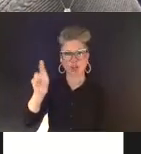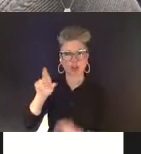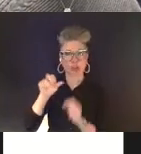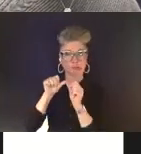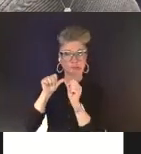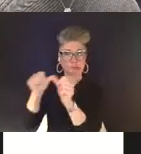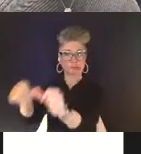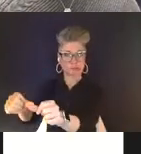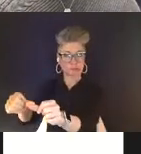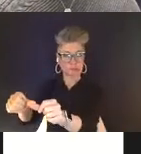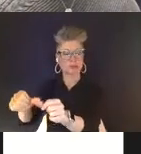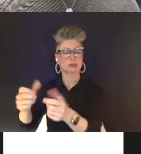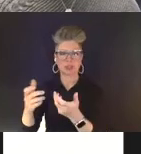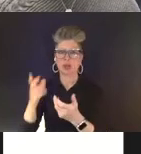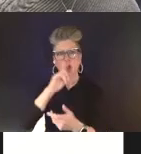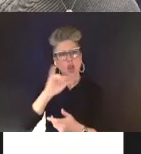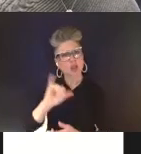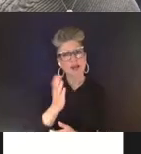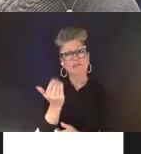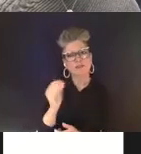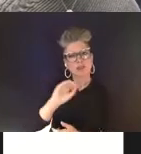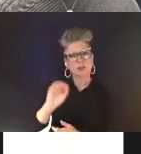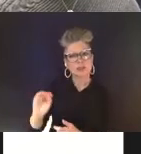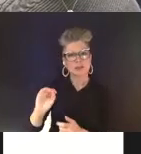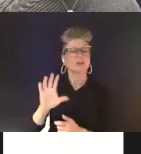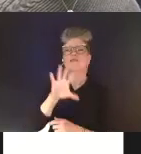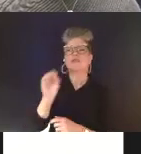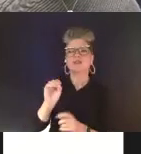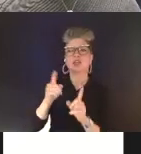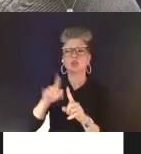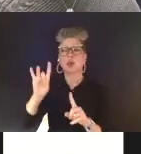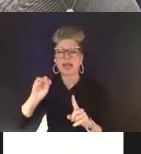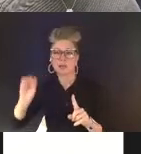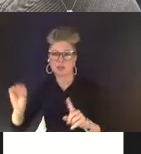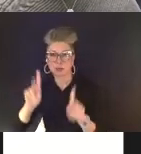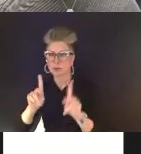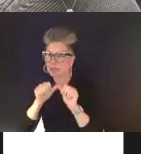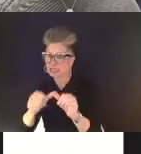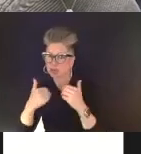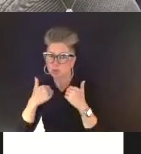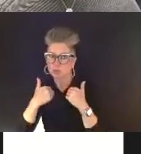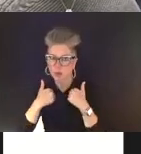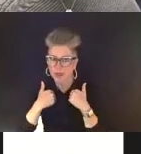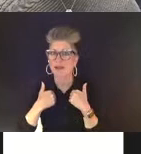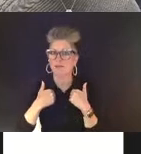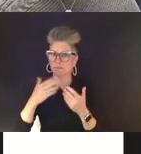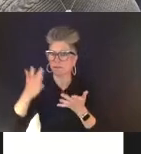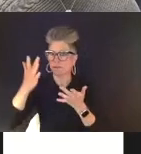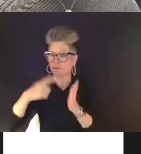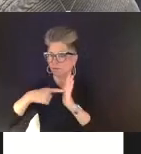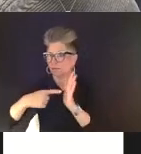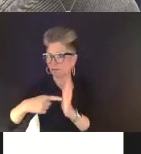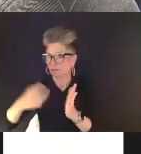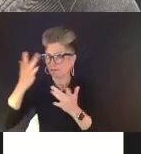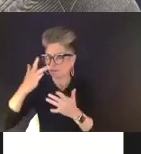50 to 80% of people continue to have symptoms after the infection is over. That's a lot of people. And unfortunately, those